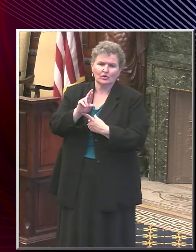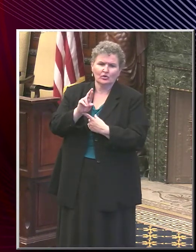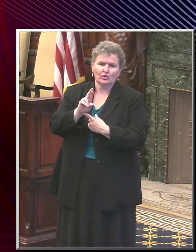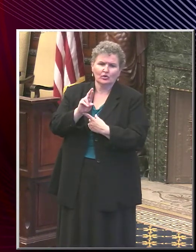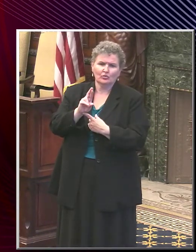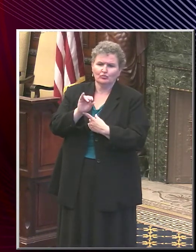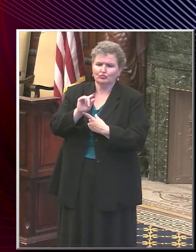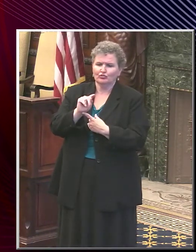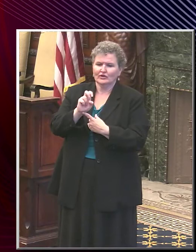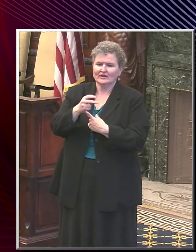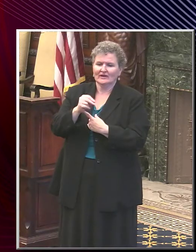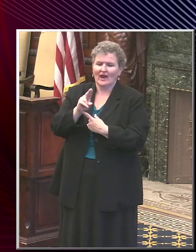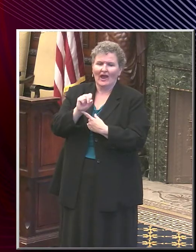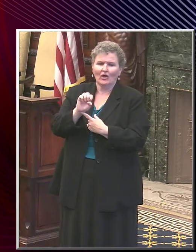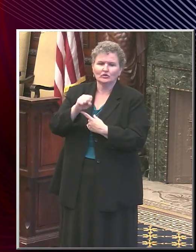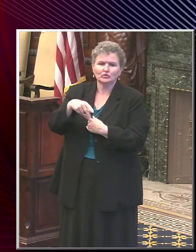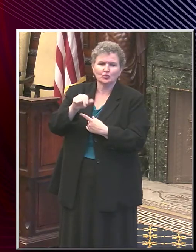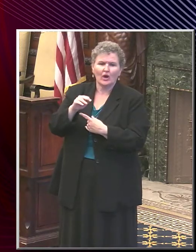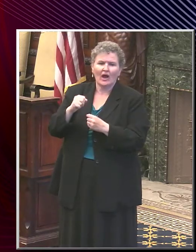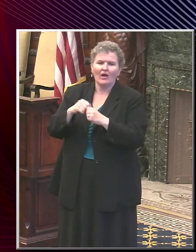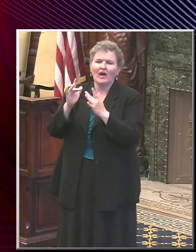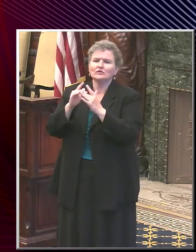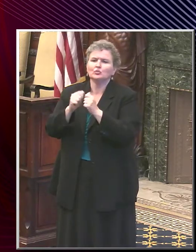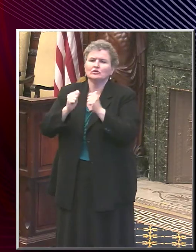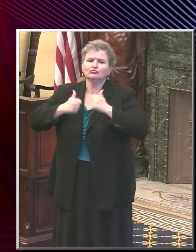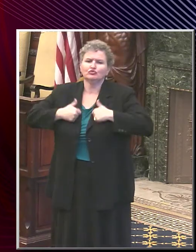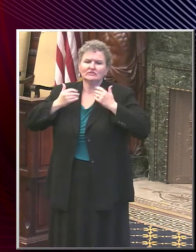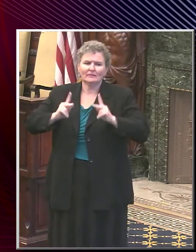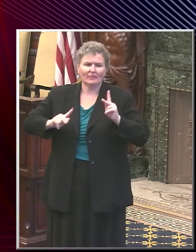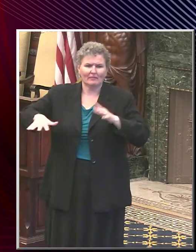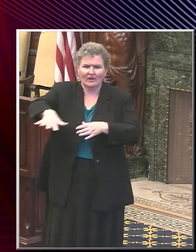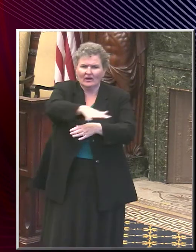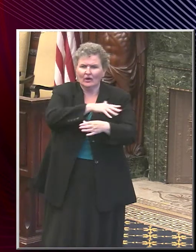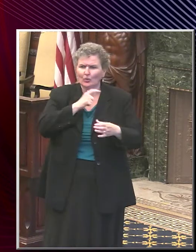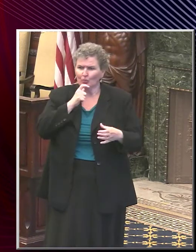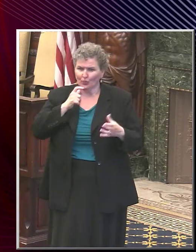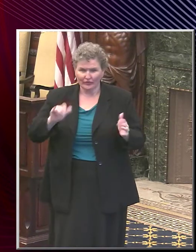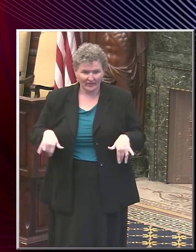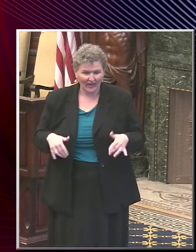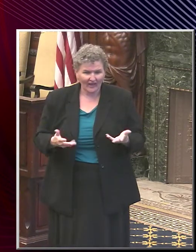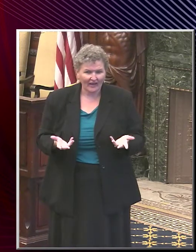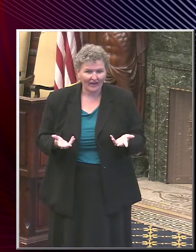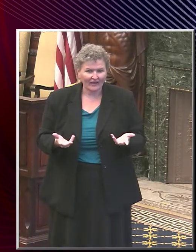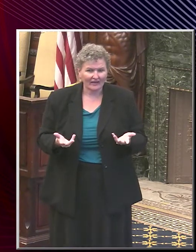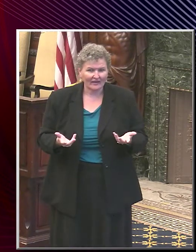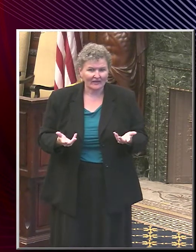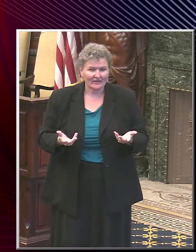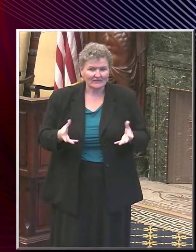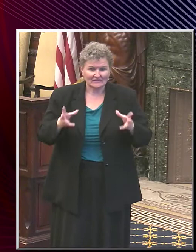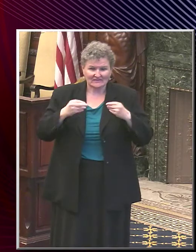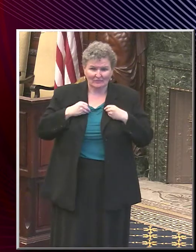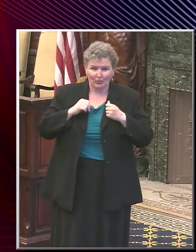should have a concern? Or is it just kind of like take the MLB's word for it that everybody is safe?